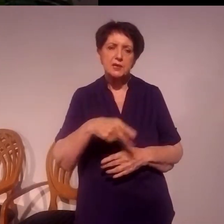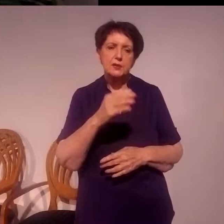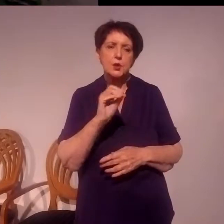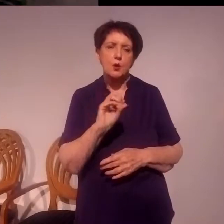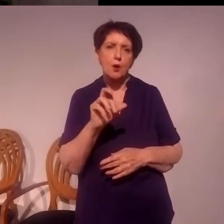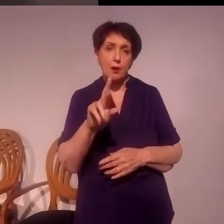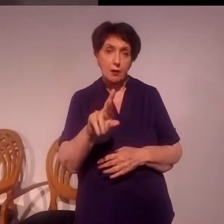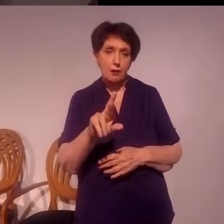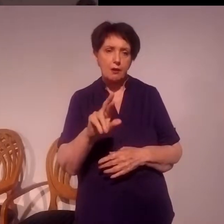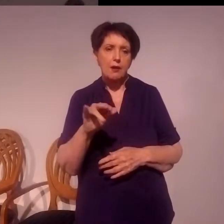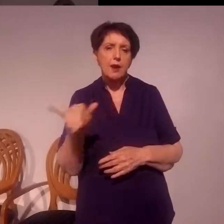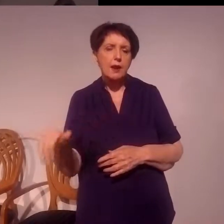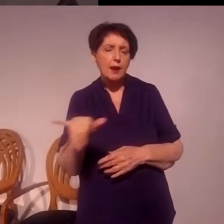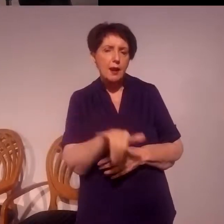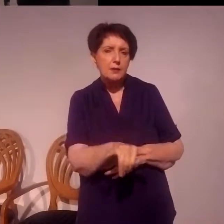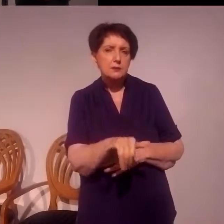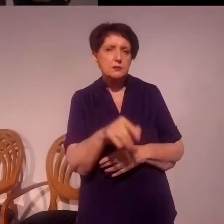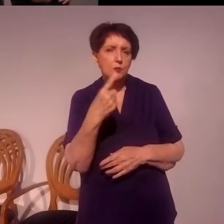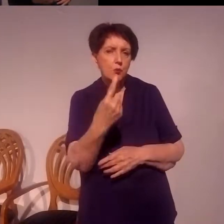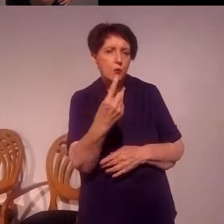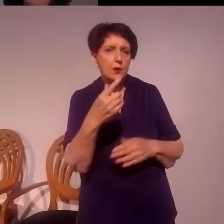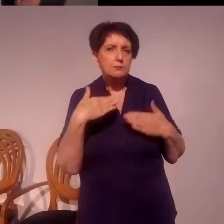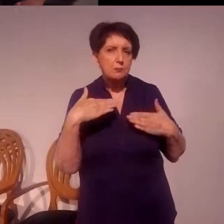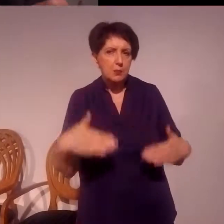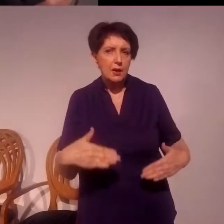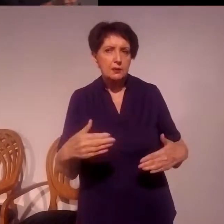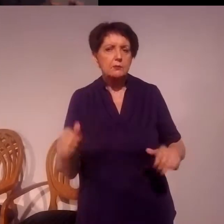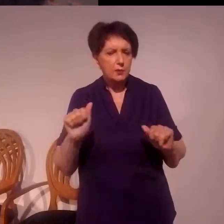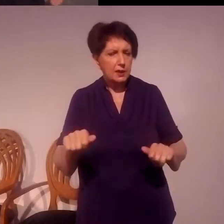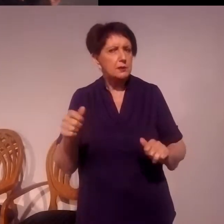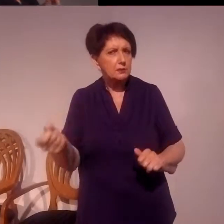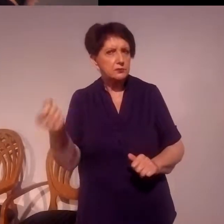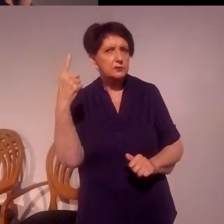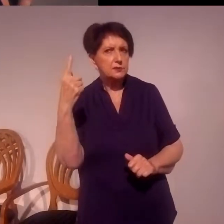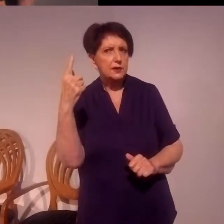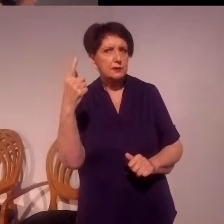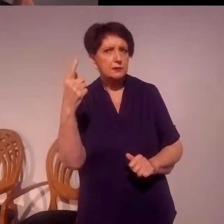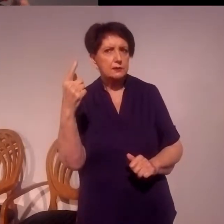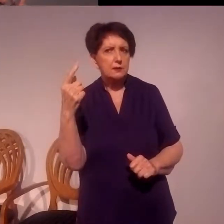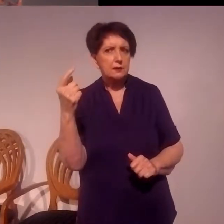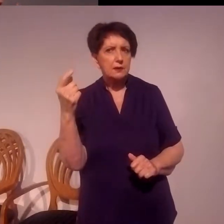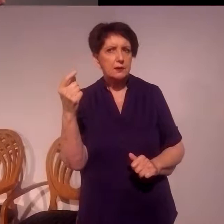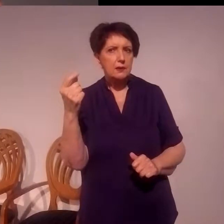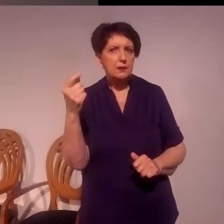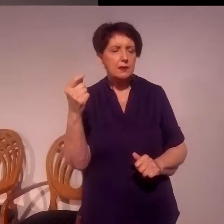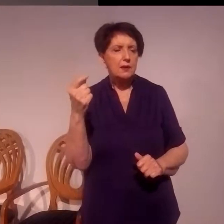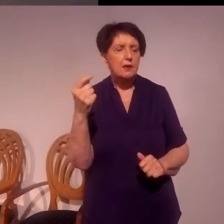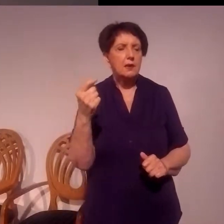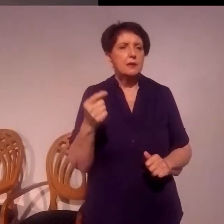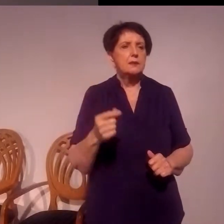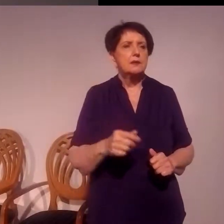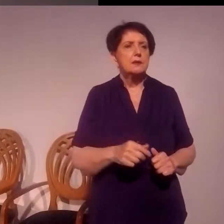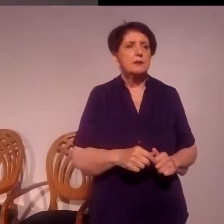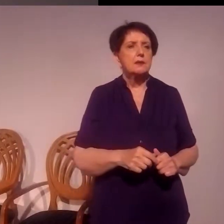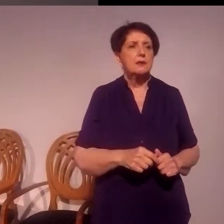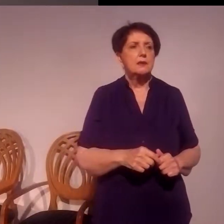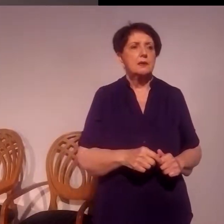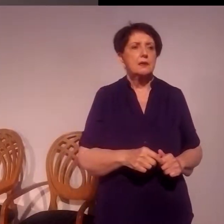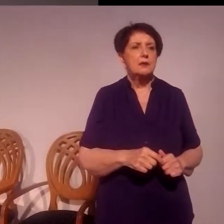body, we can understand that if